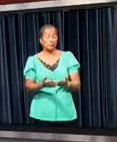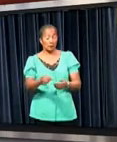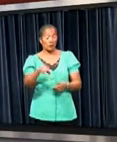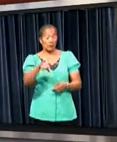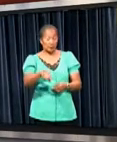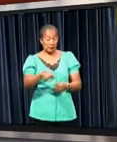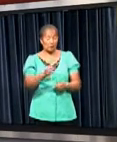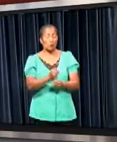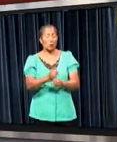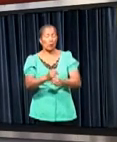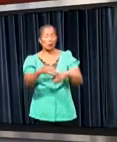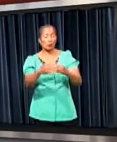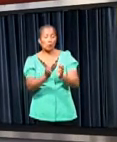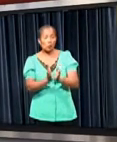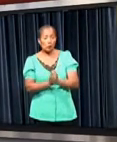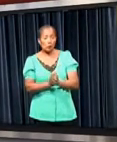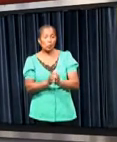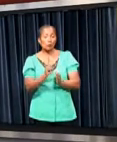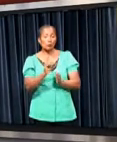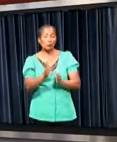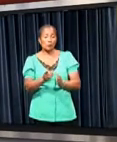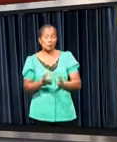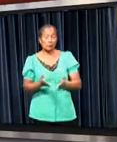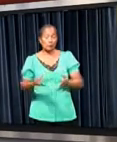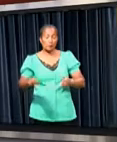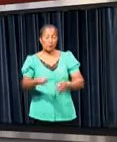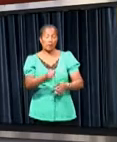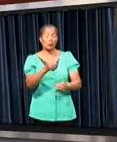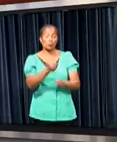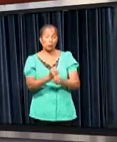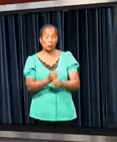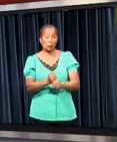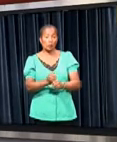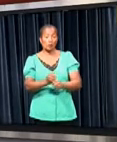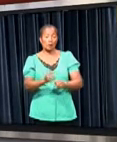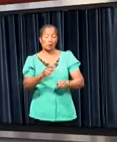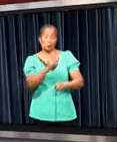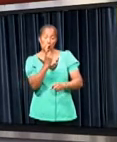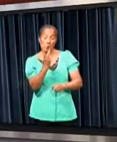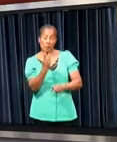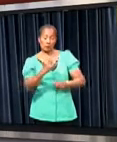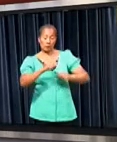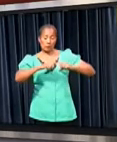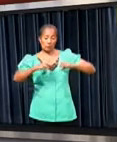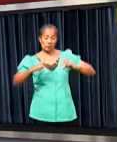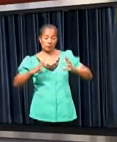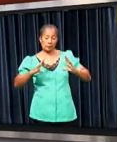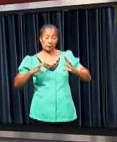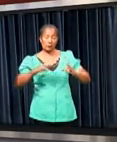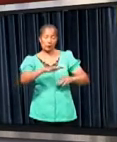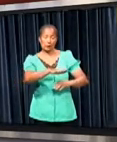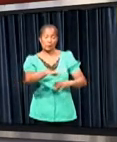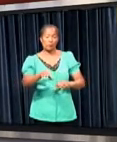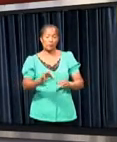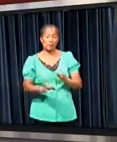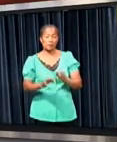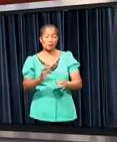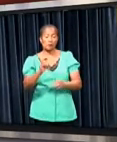United States. This working group will be chaired by the acting director of the